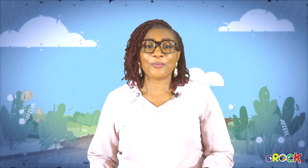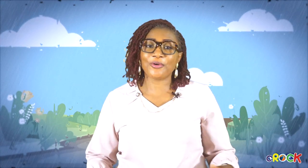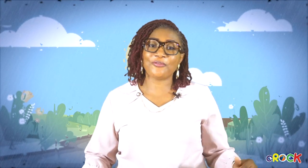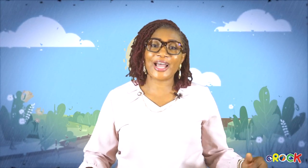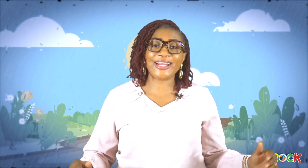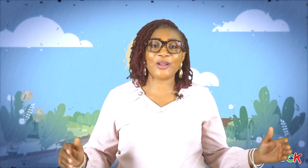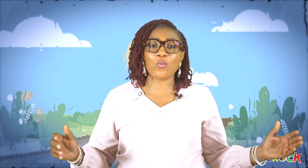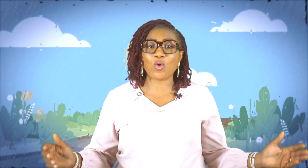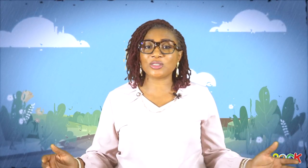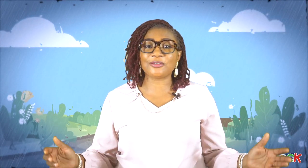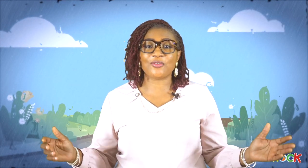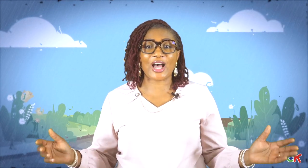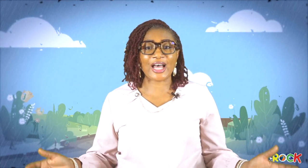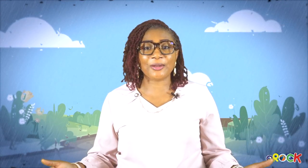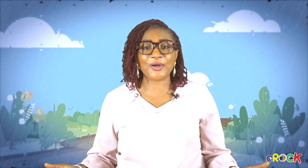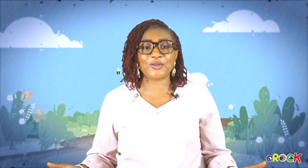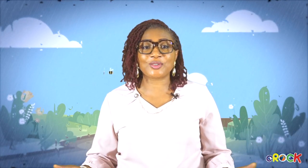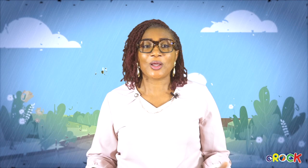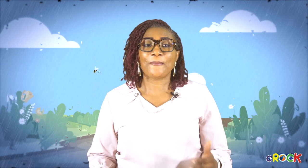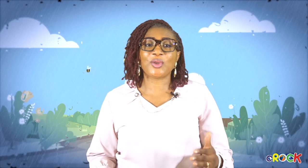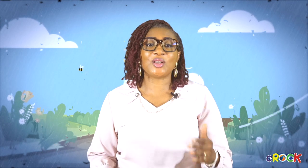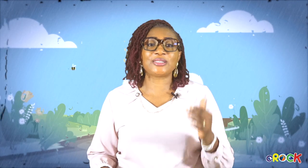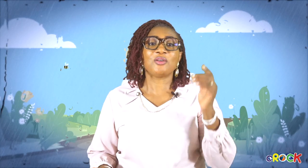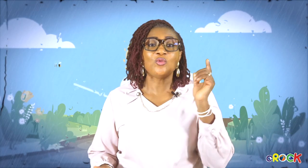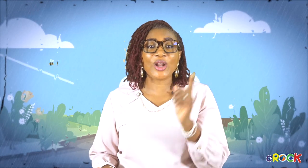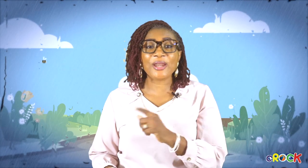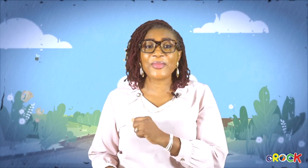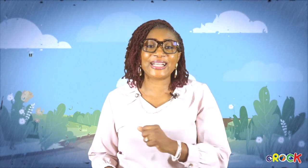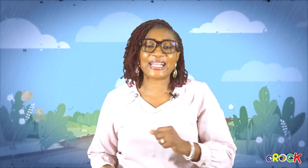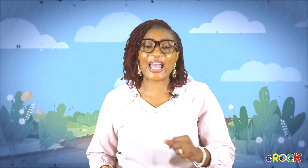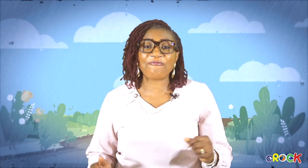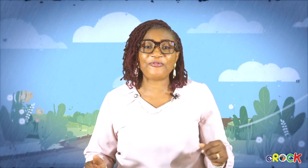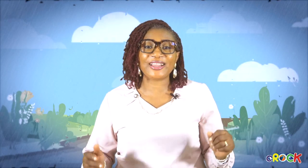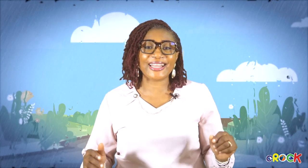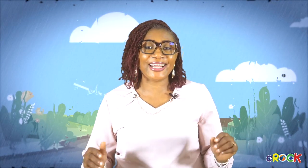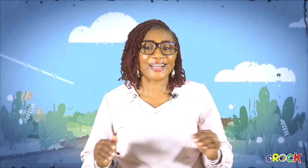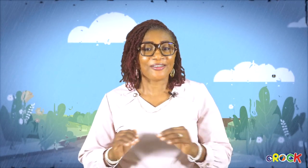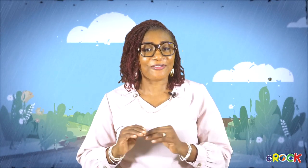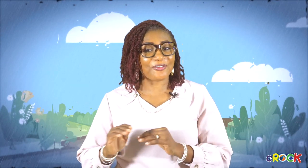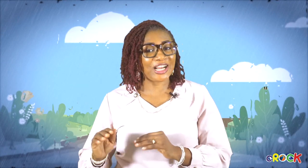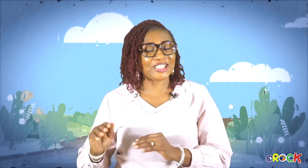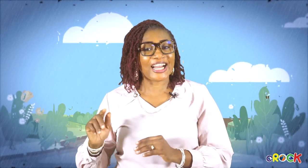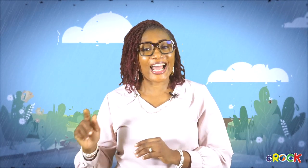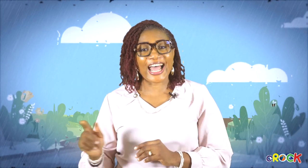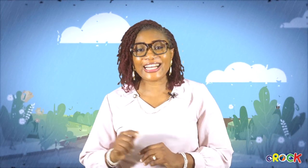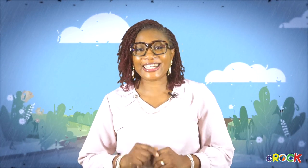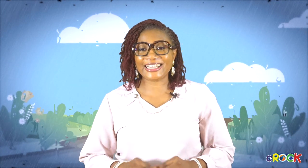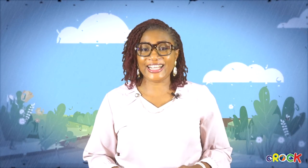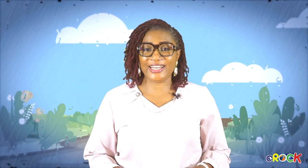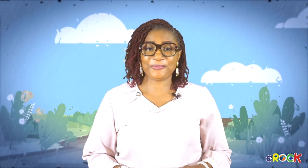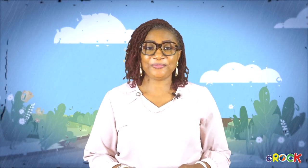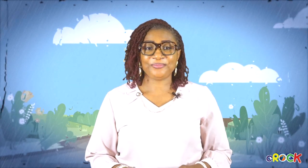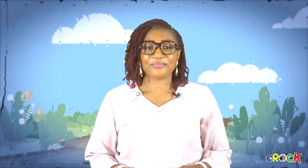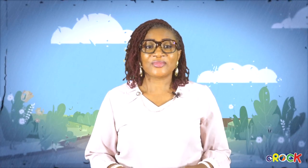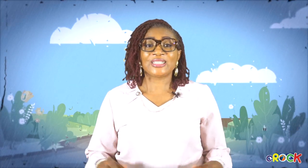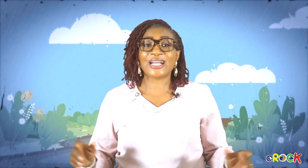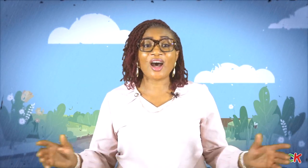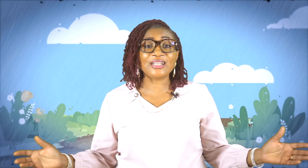grow, providing water for animals, plus rain makes everything fresh and